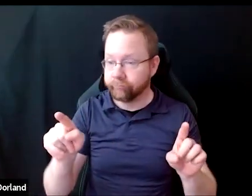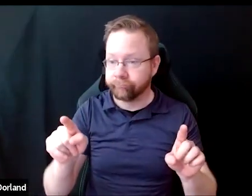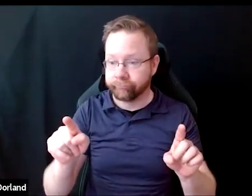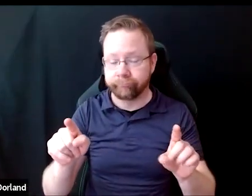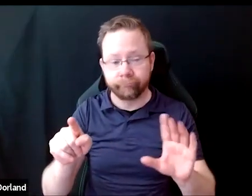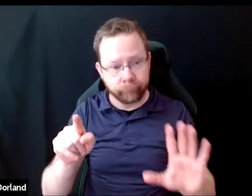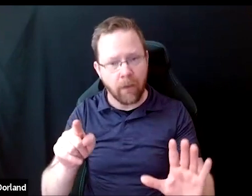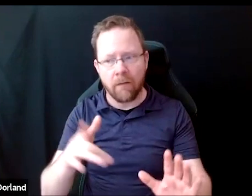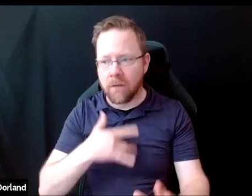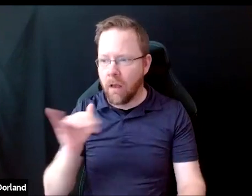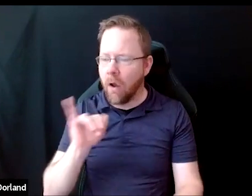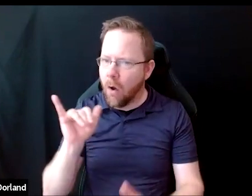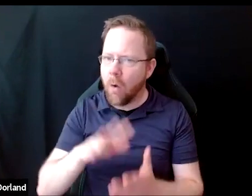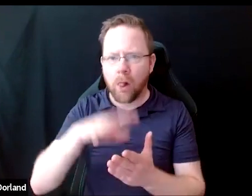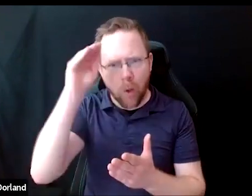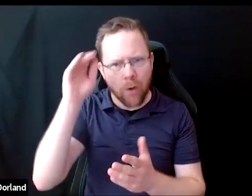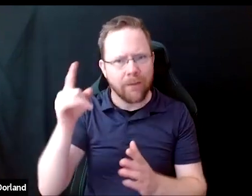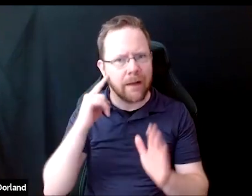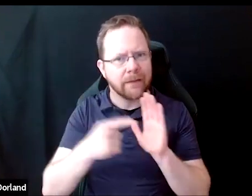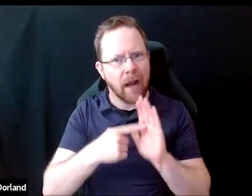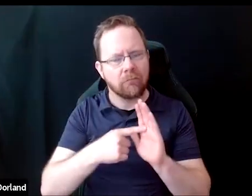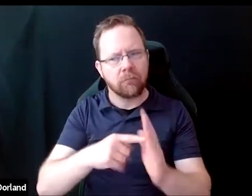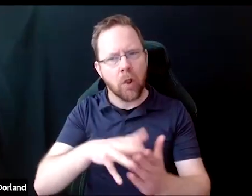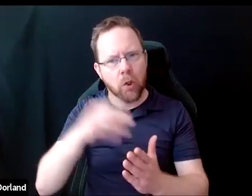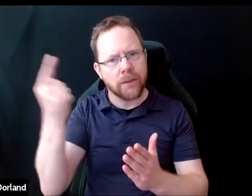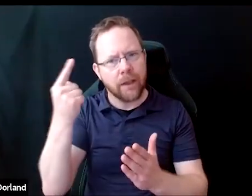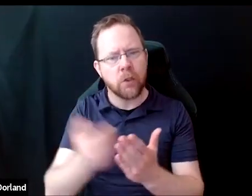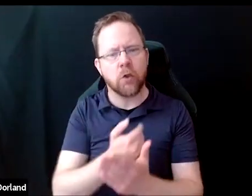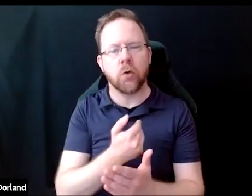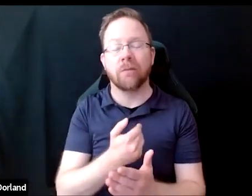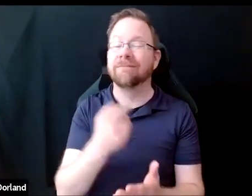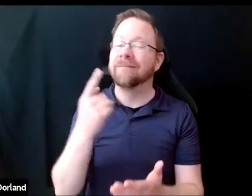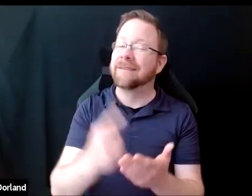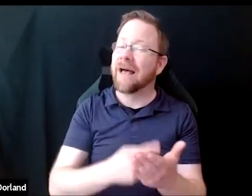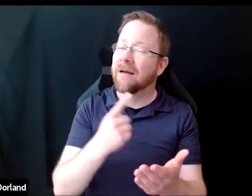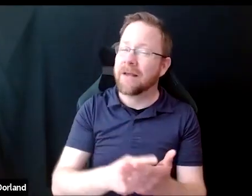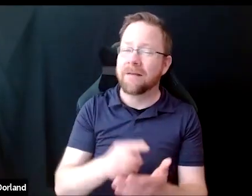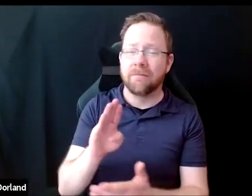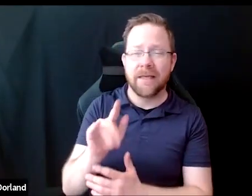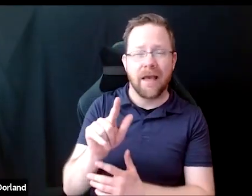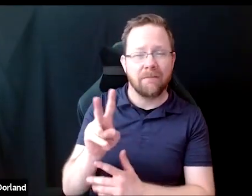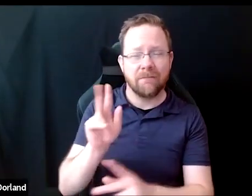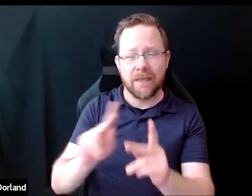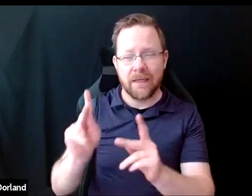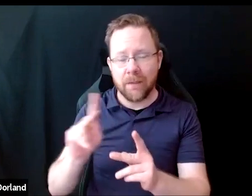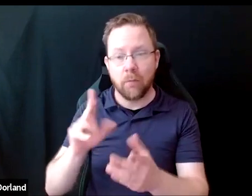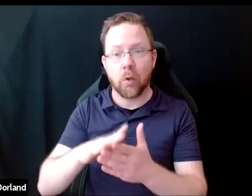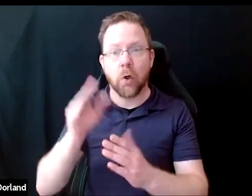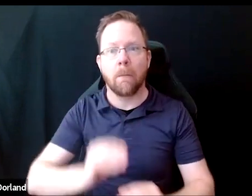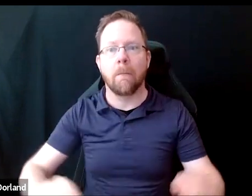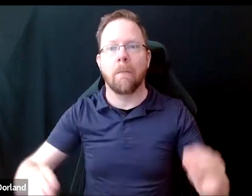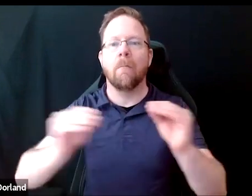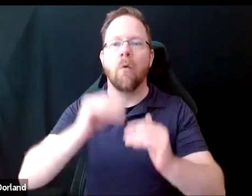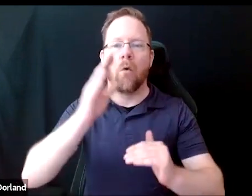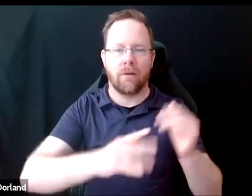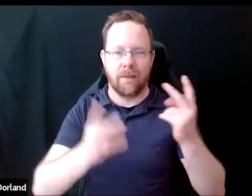they learned from the data sonifications, though in some circumstances, the blind low vision group reported learning even more than their